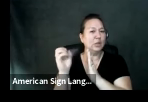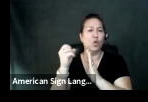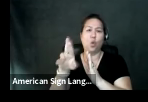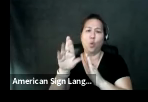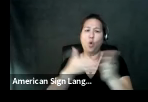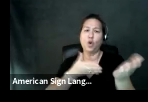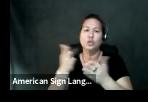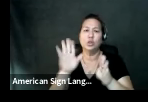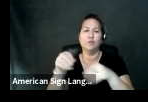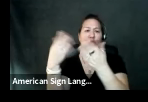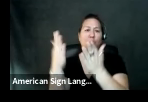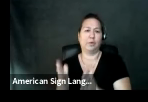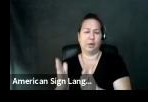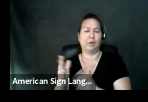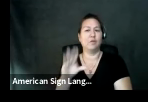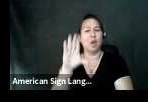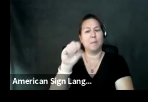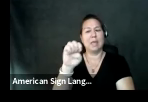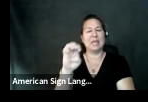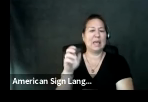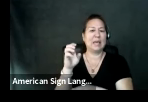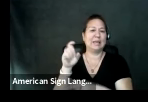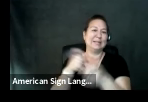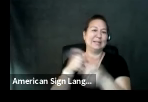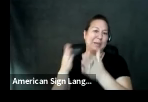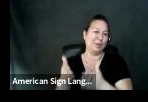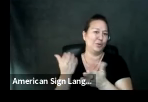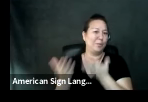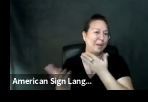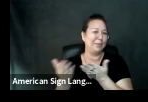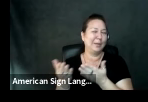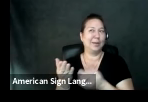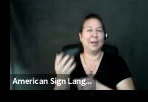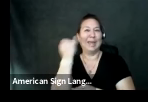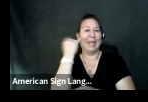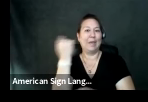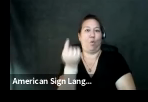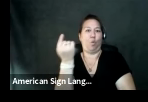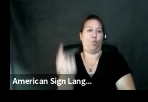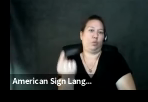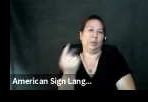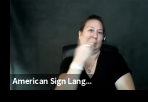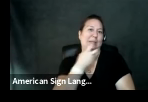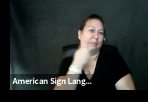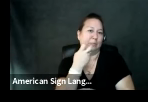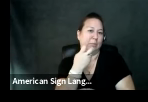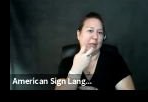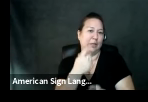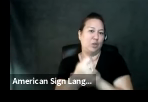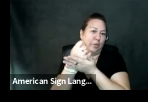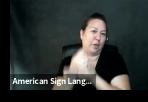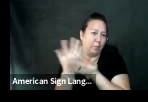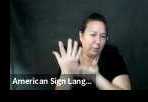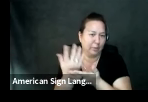that is your student's case manager and they're only receiving, for instance, speech services. A general education teacher for the students who